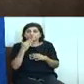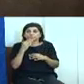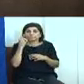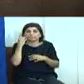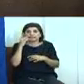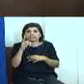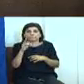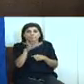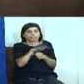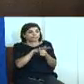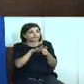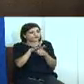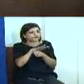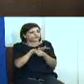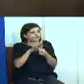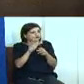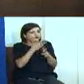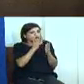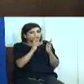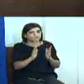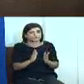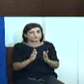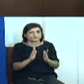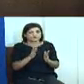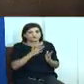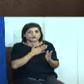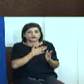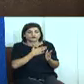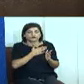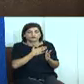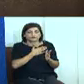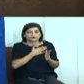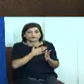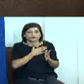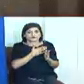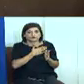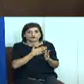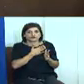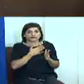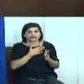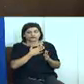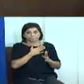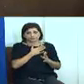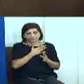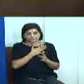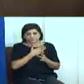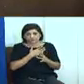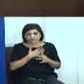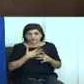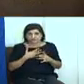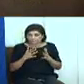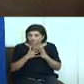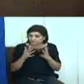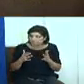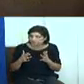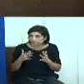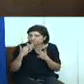our local musicians, my voces. Muchas